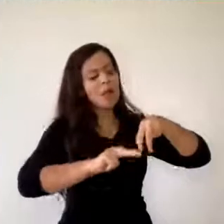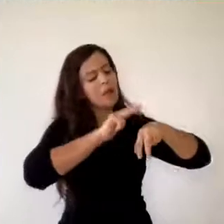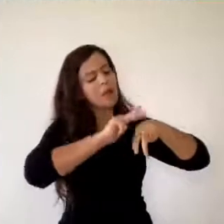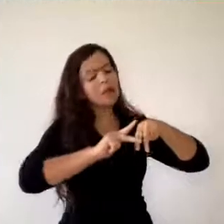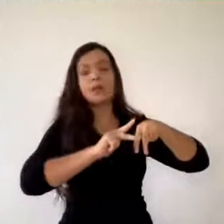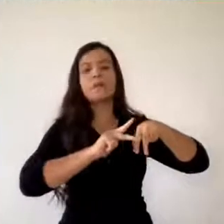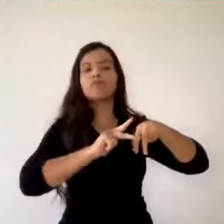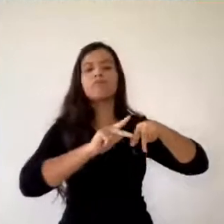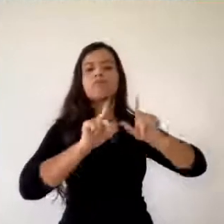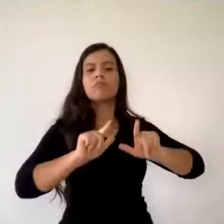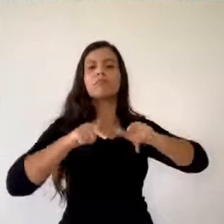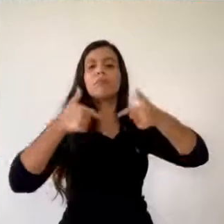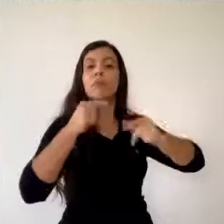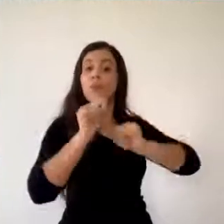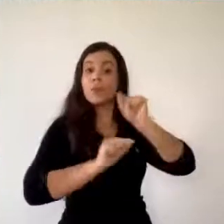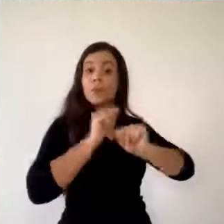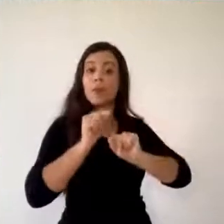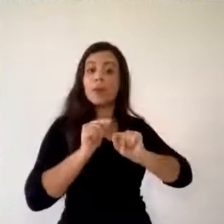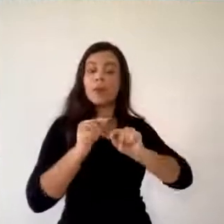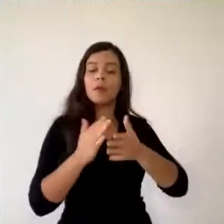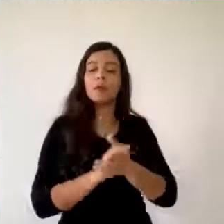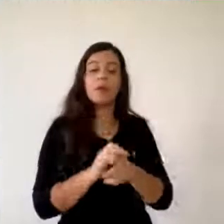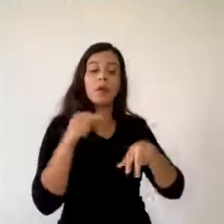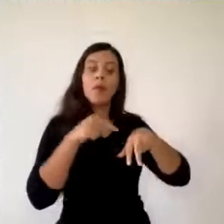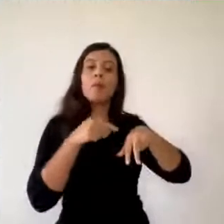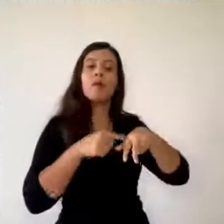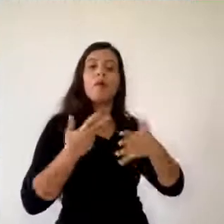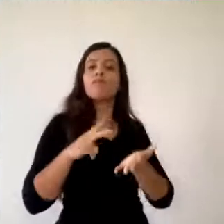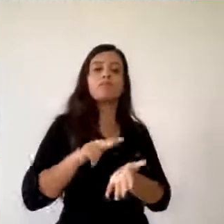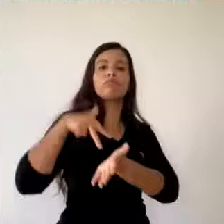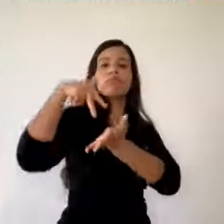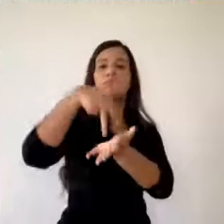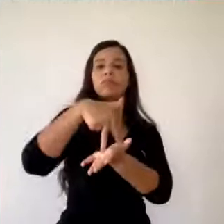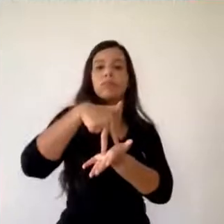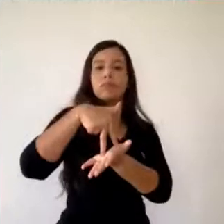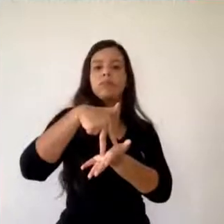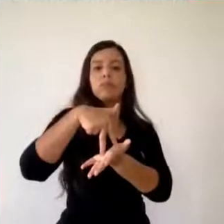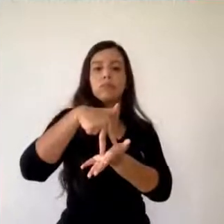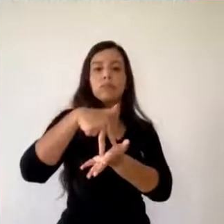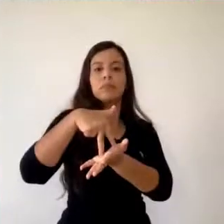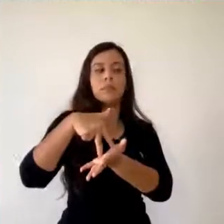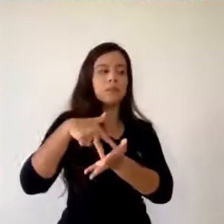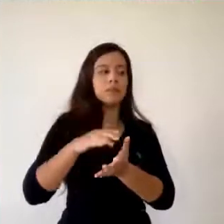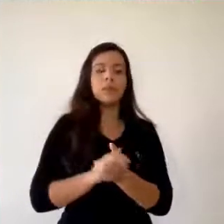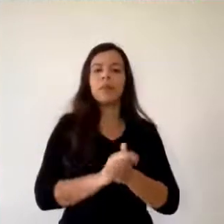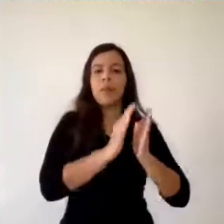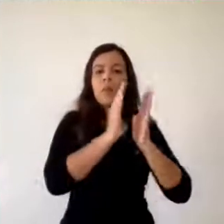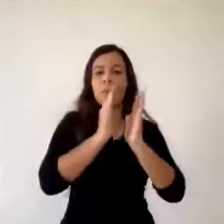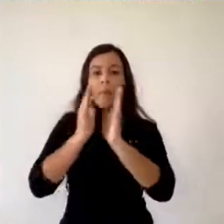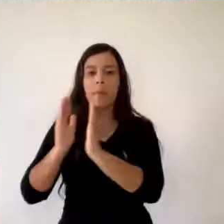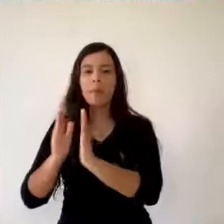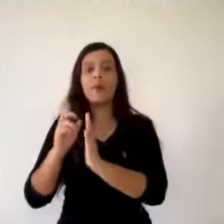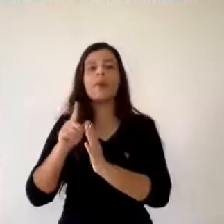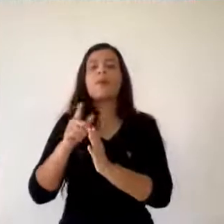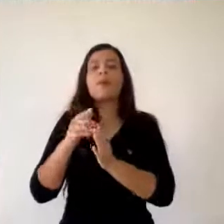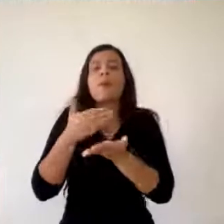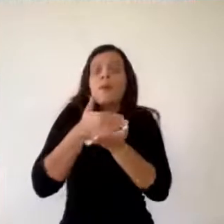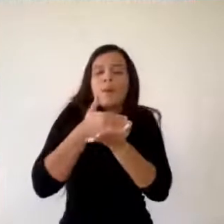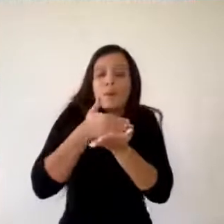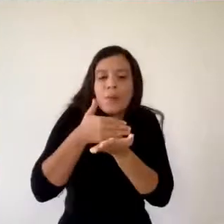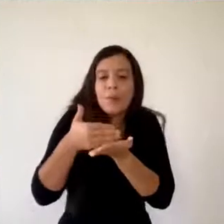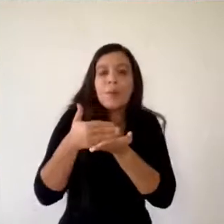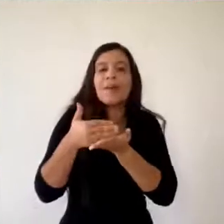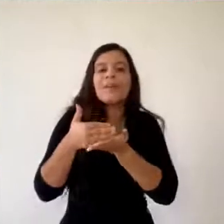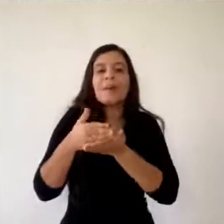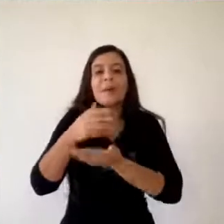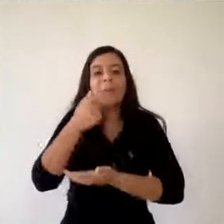does. What does it do? It creates and establishes this hierarchy, which starts when we